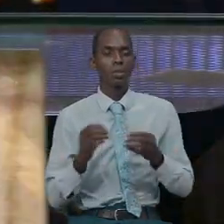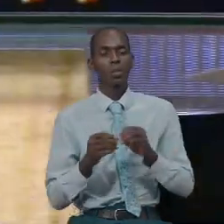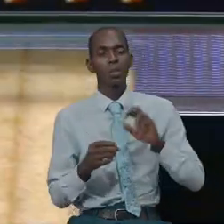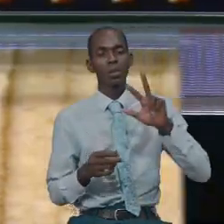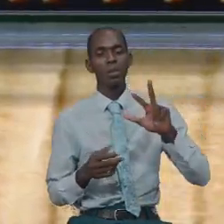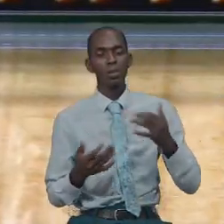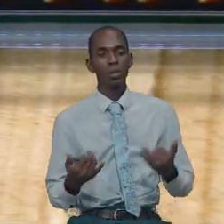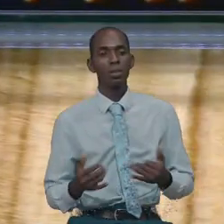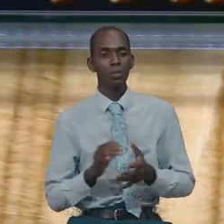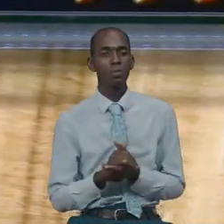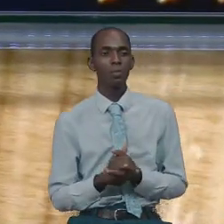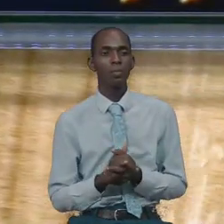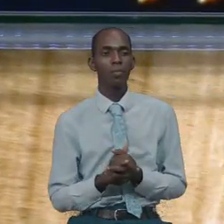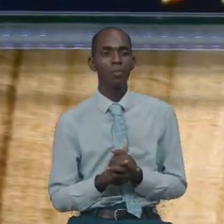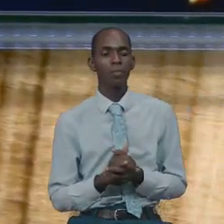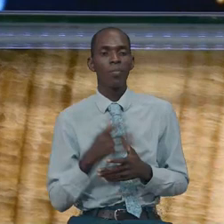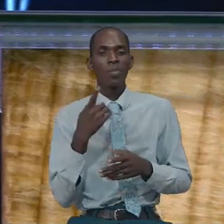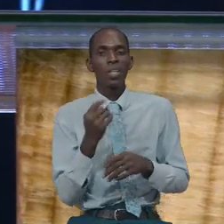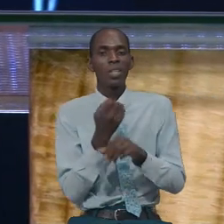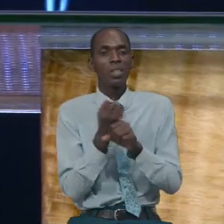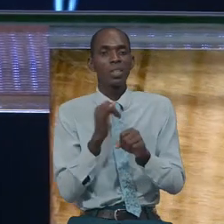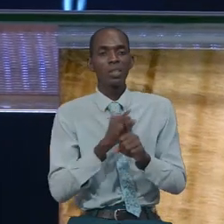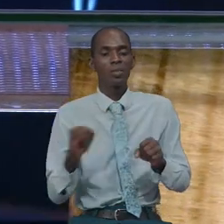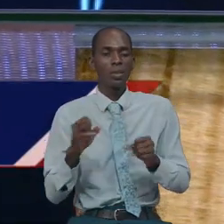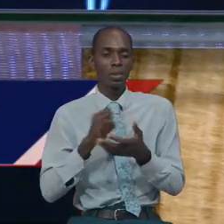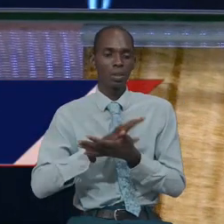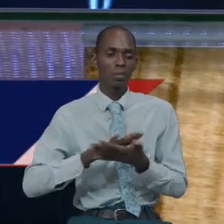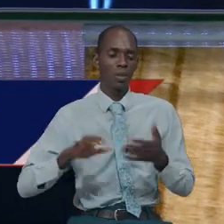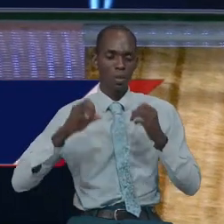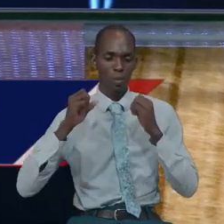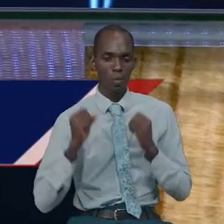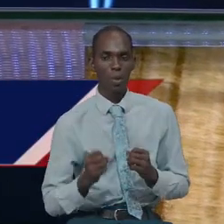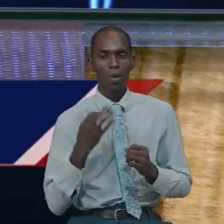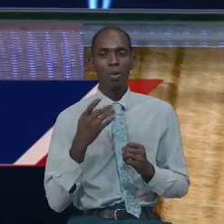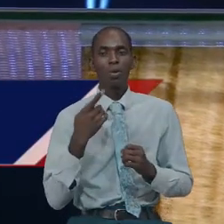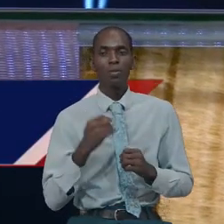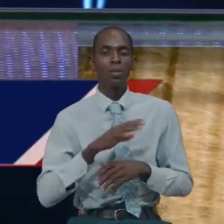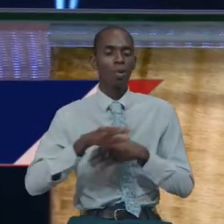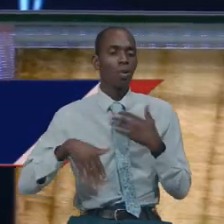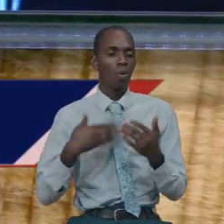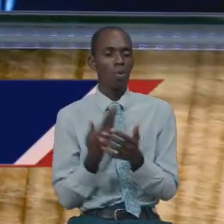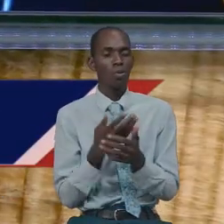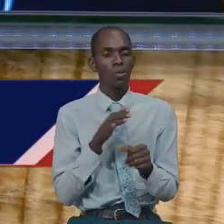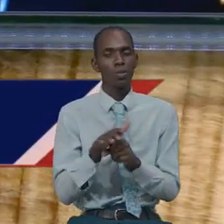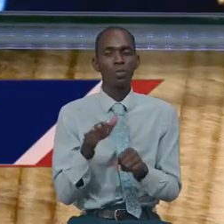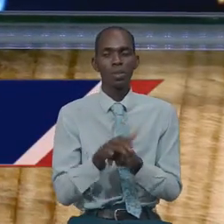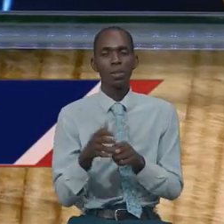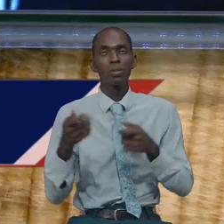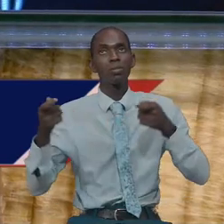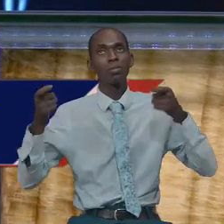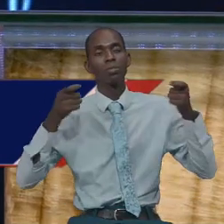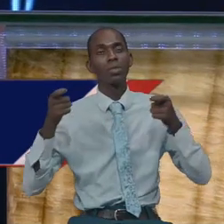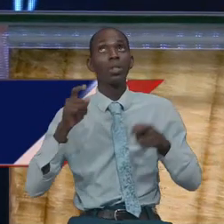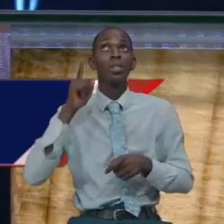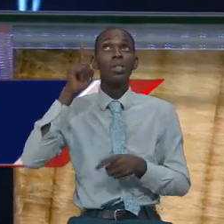three is the saving, sanctifying power of the all-sufficient sovereign. He has